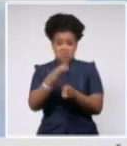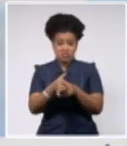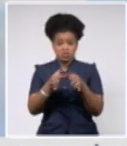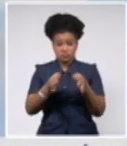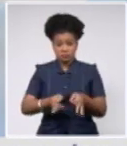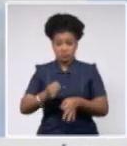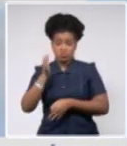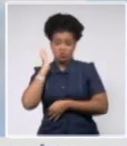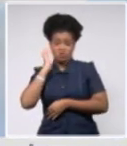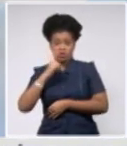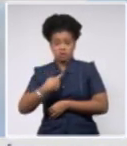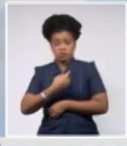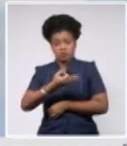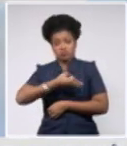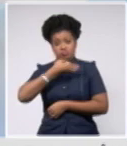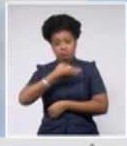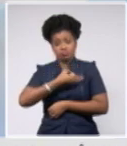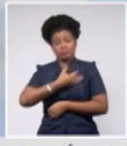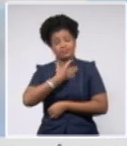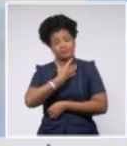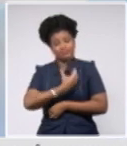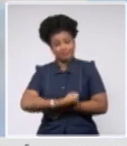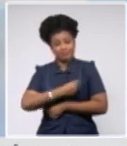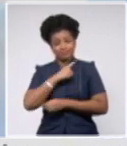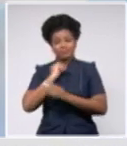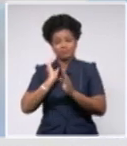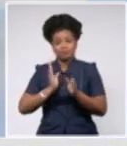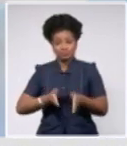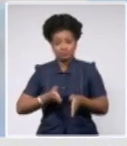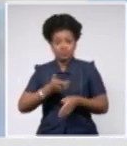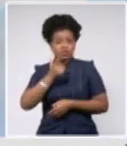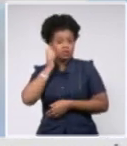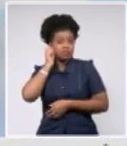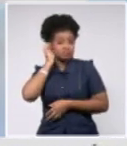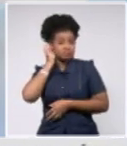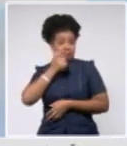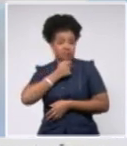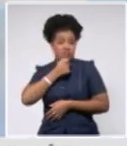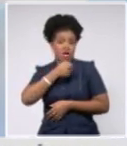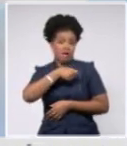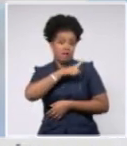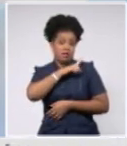now stands at 116, with a mortality rate of